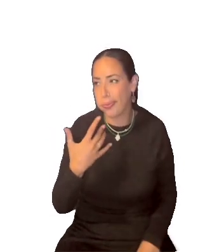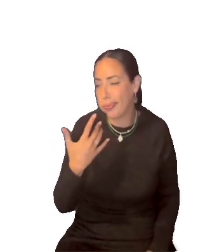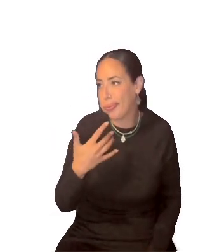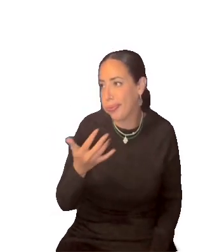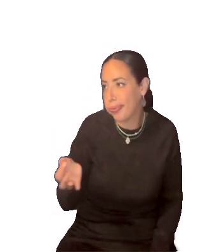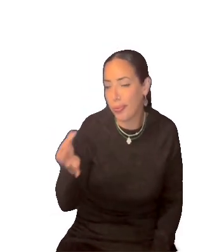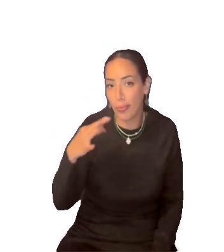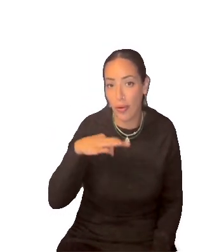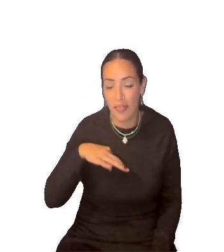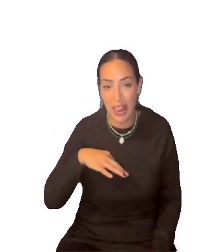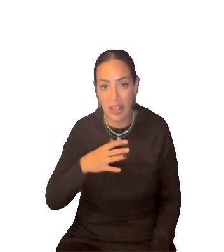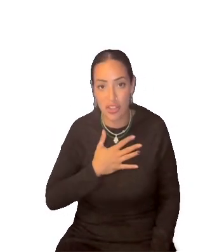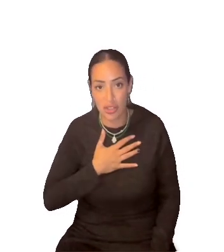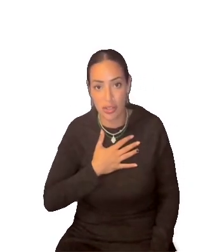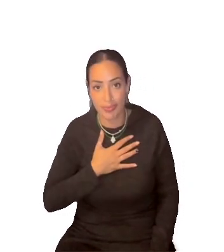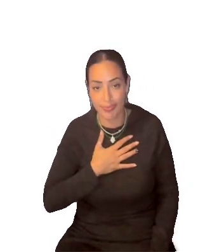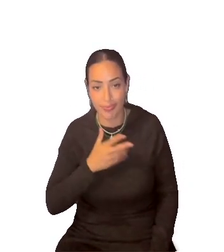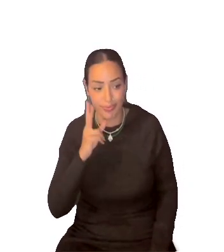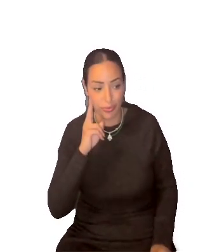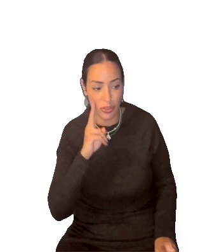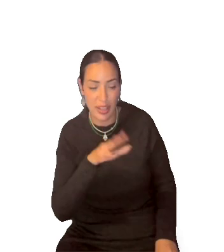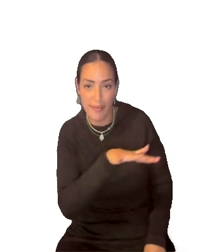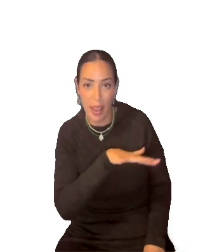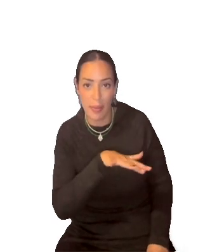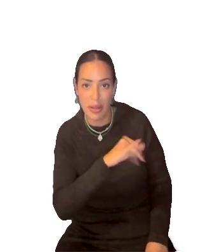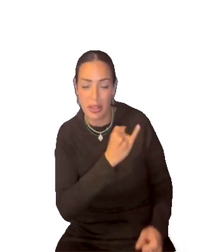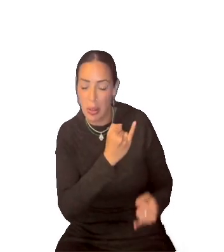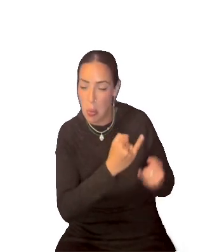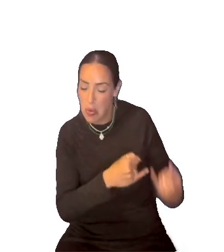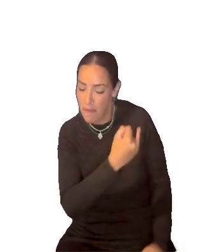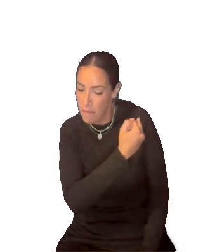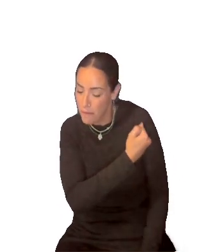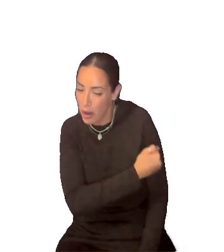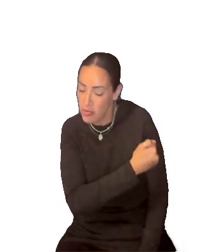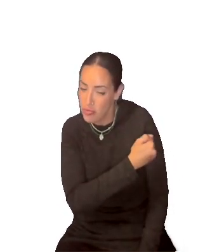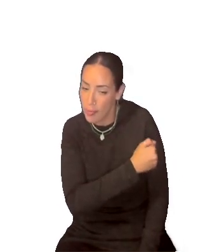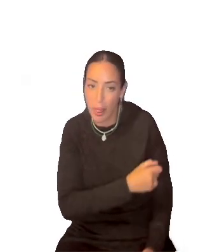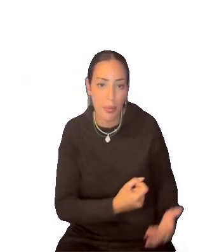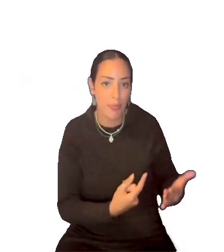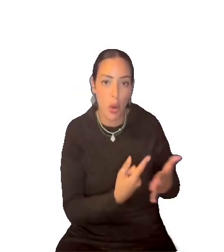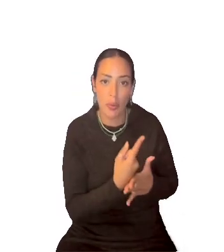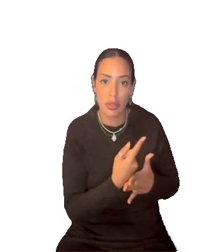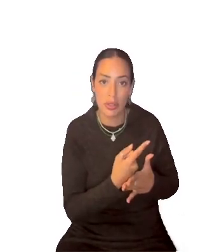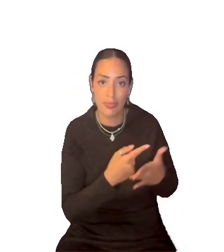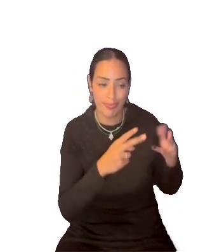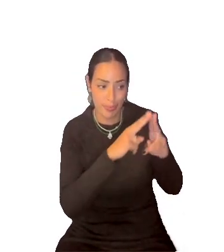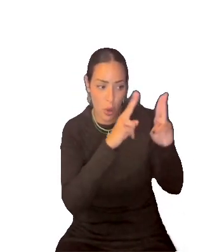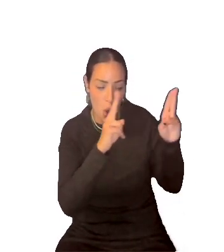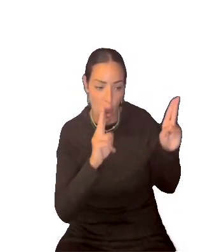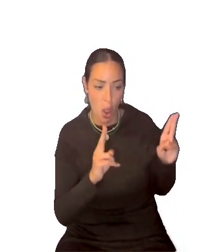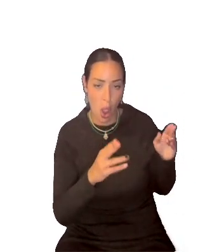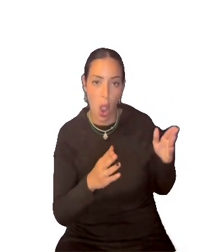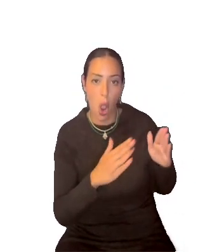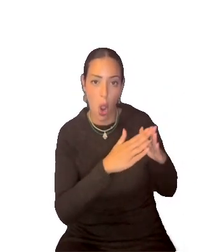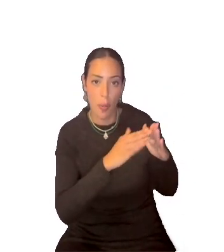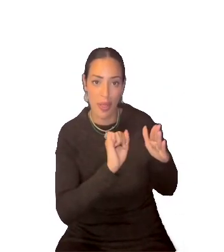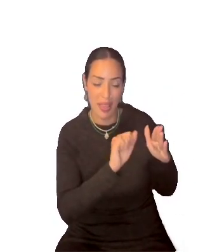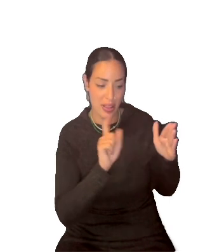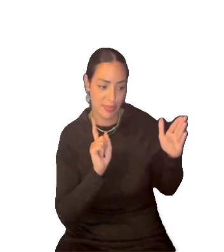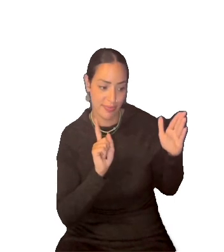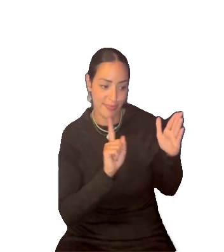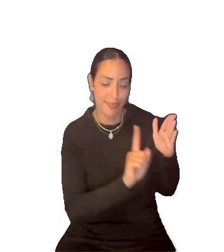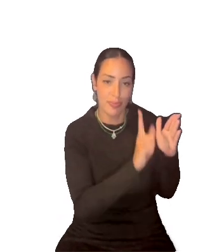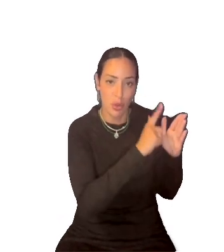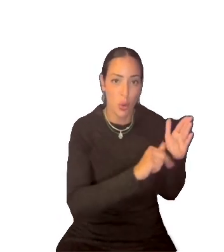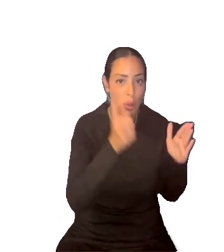one. You will bear witness to families at their most vulnerable, be invited into their homes and their lives, and come to know the person who's